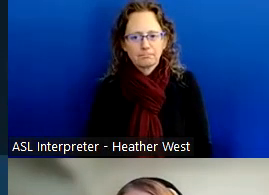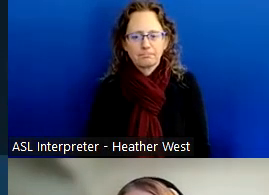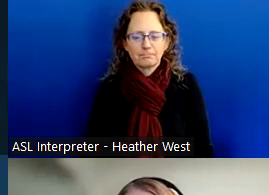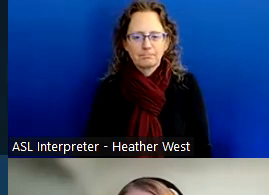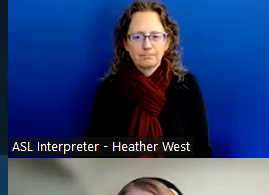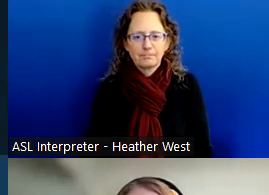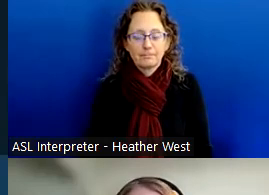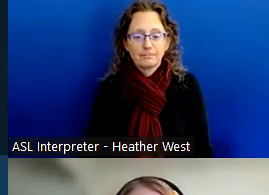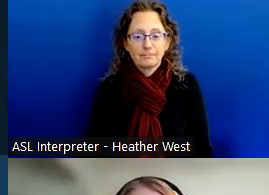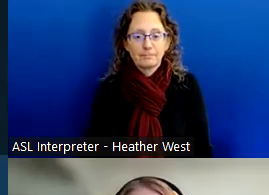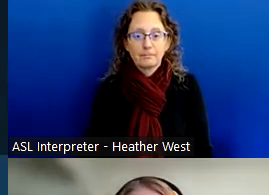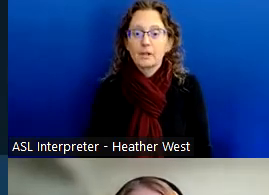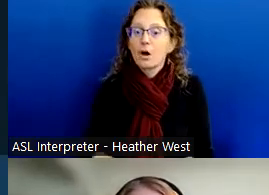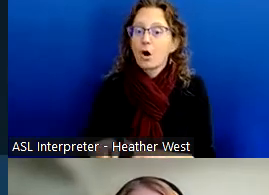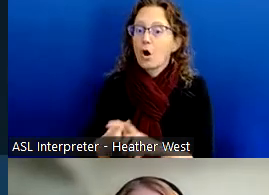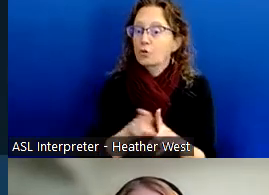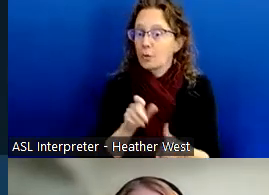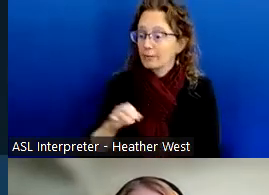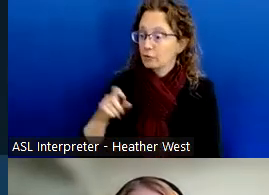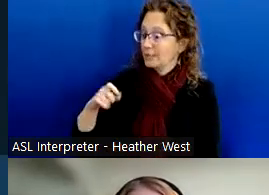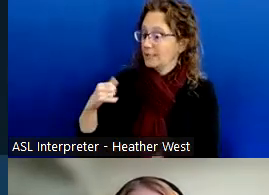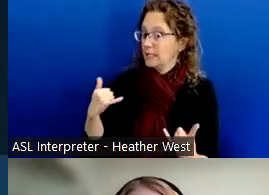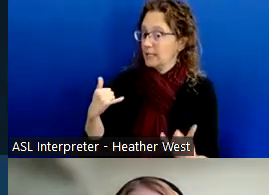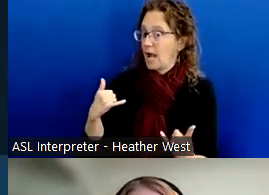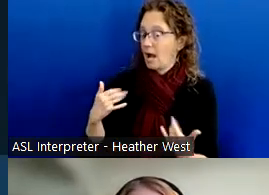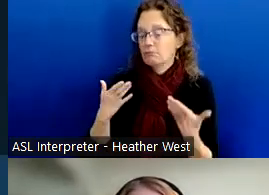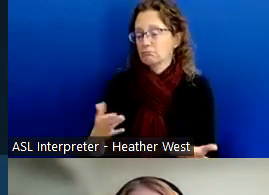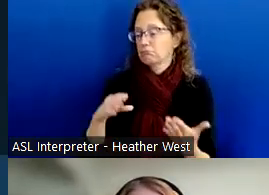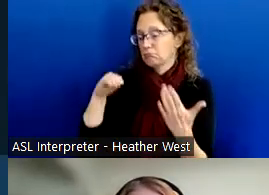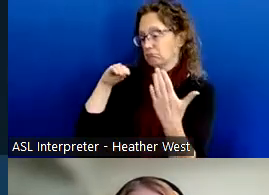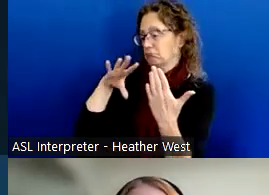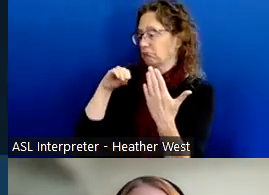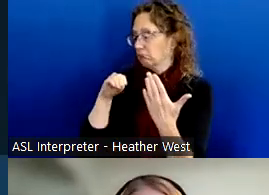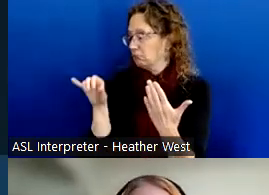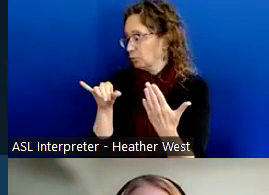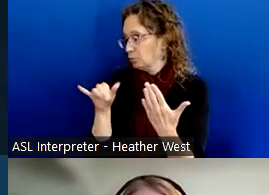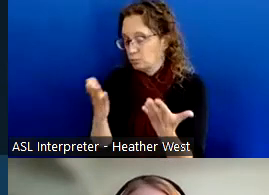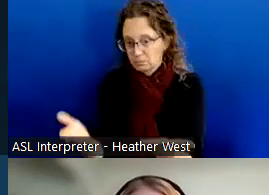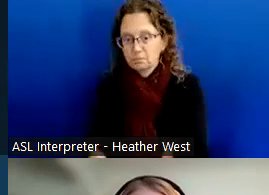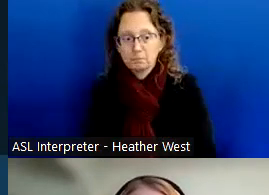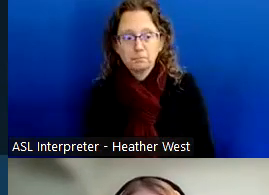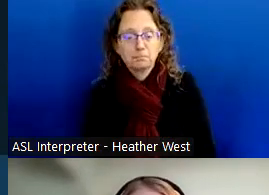Yeah, and if you need it now, feel free to screenshot as well.